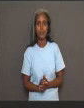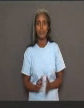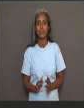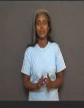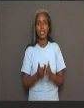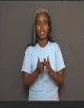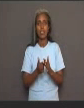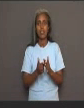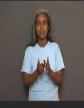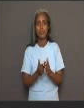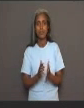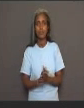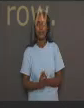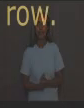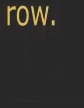Begin.